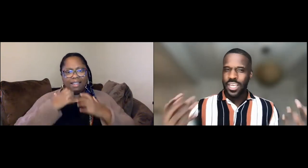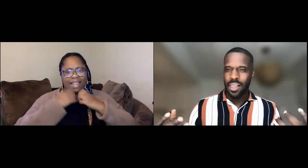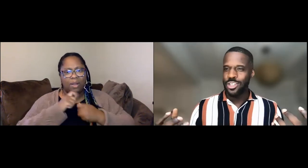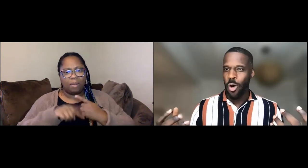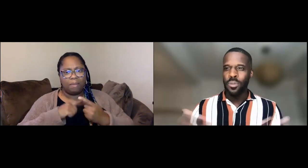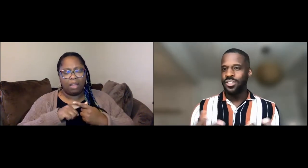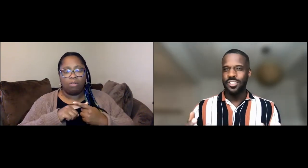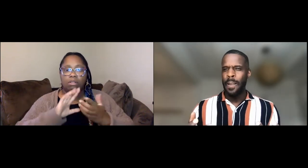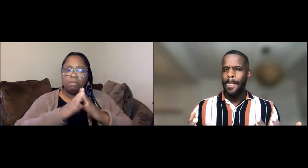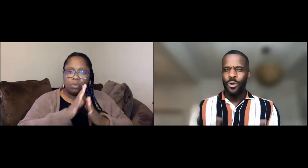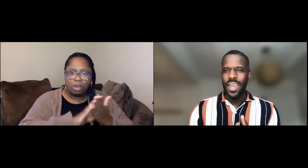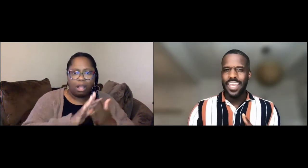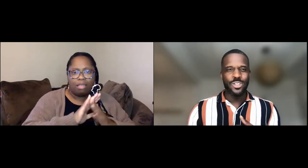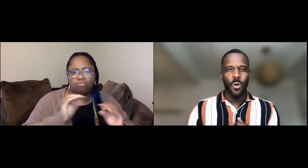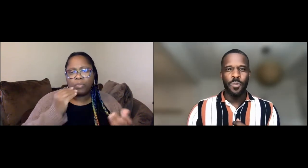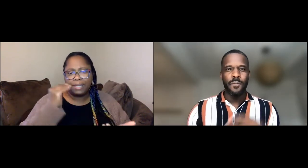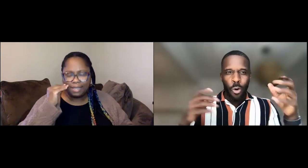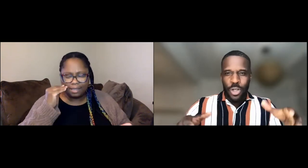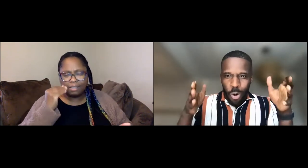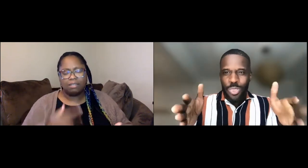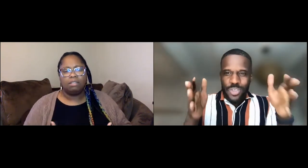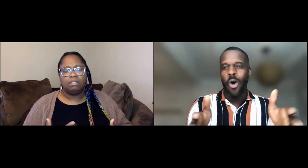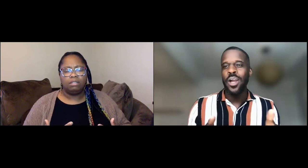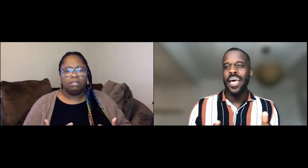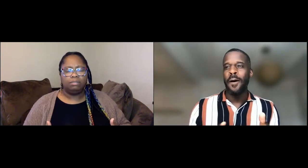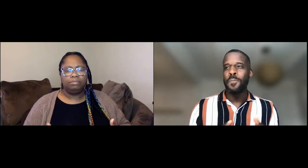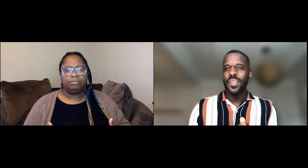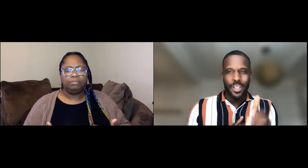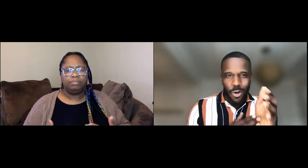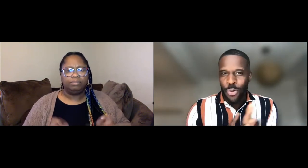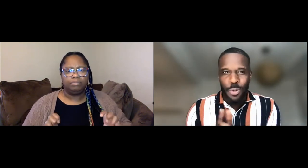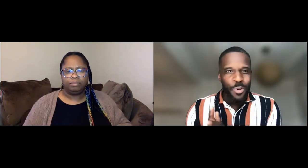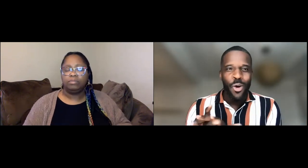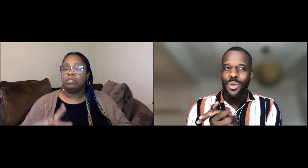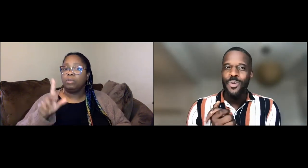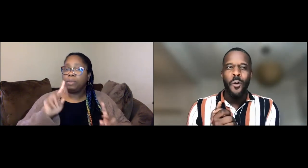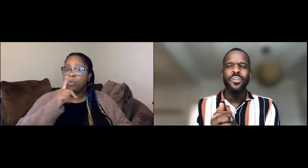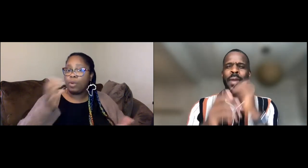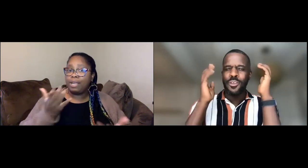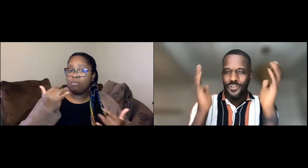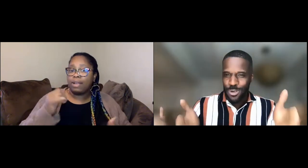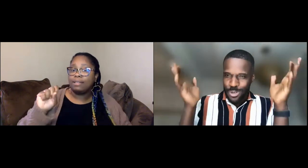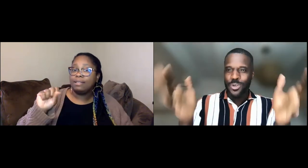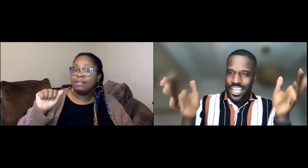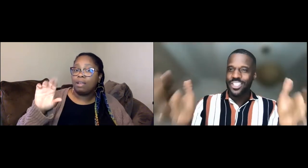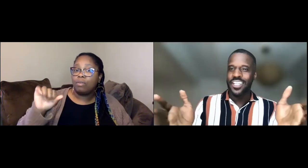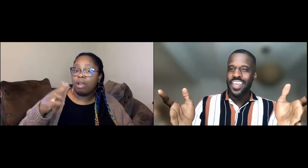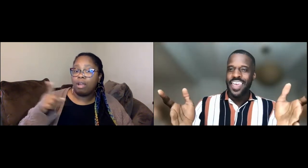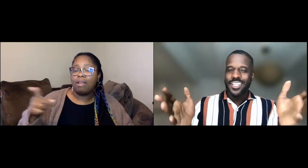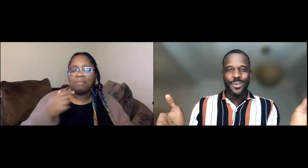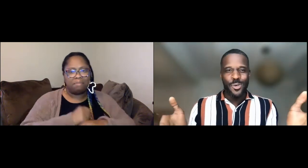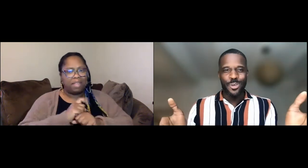community college homelessness, right? And so the folks that are on this call right now, Sarah Coulter, I'm going to call you out, was made the first